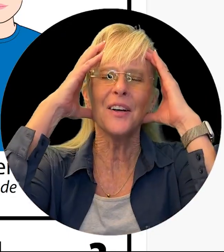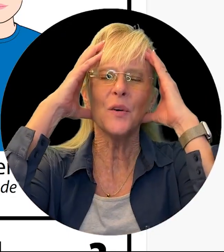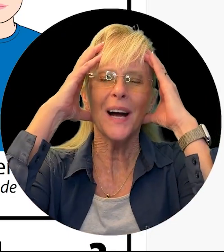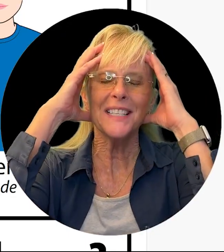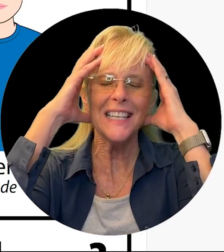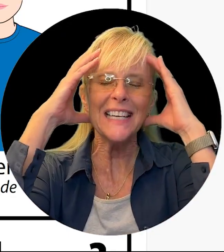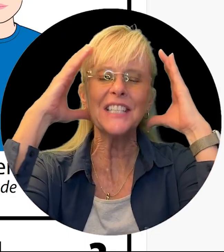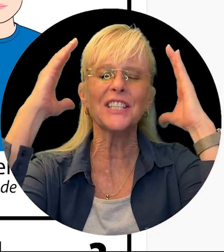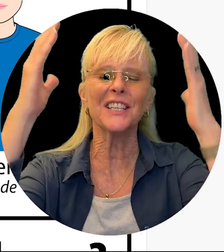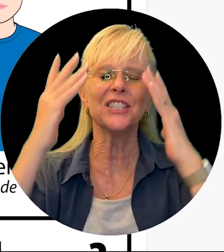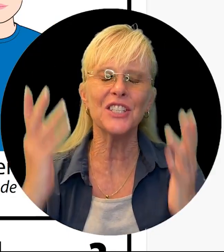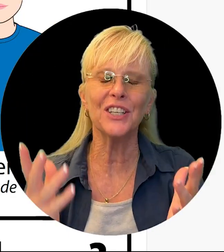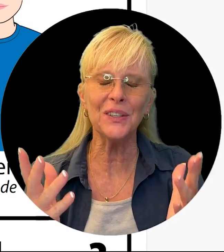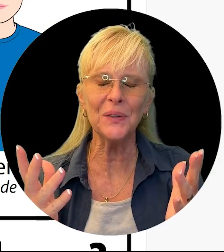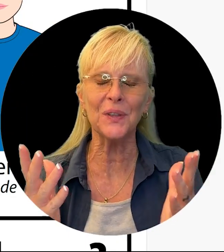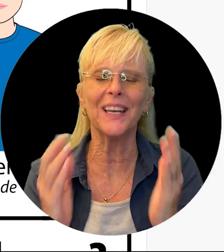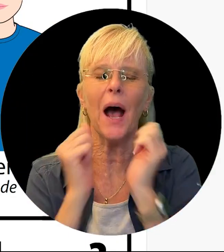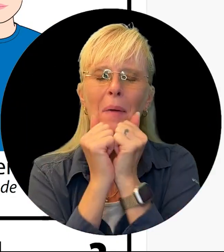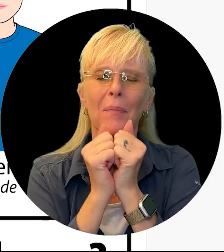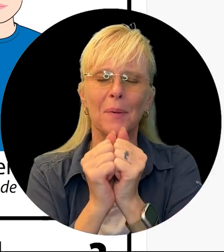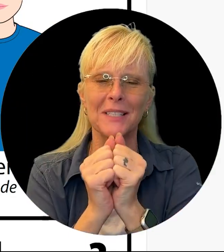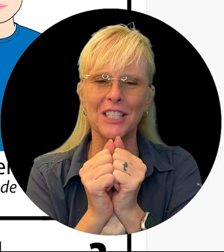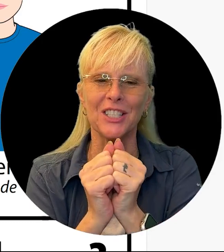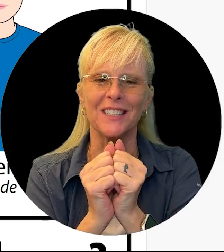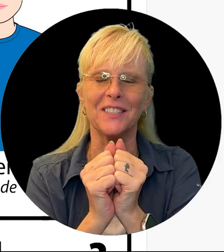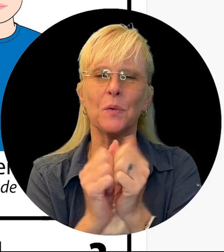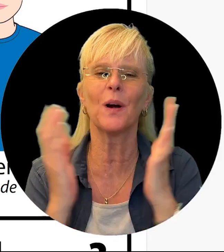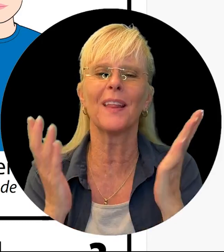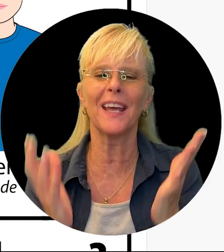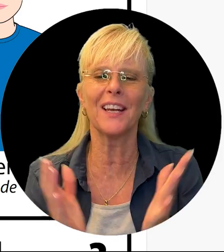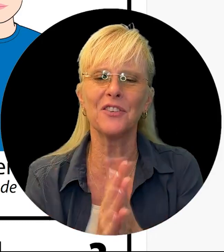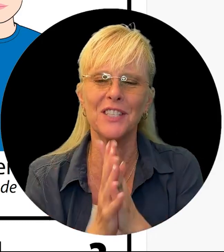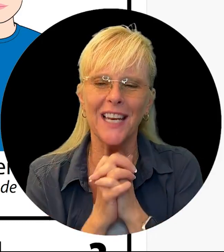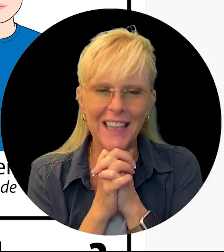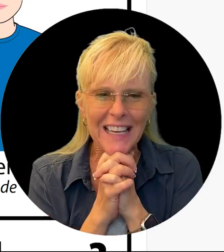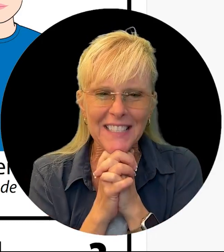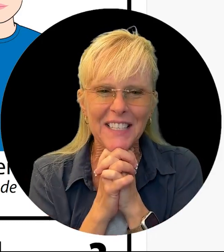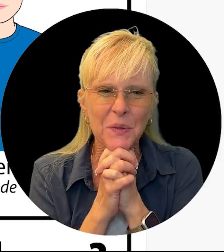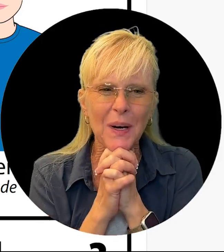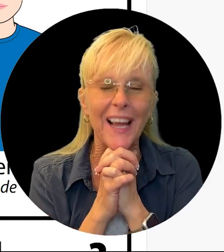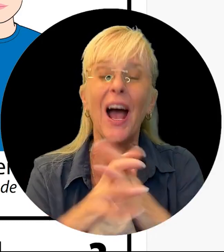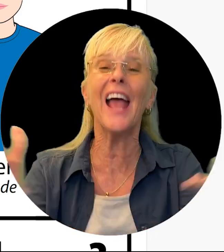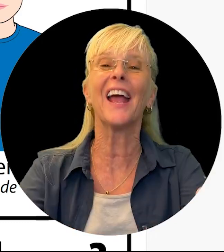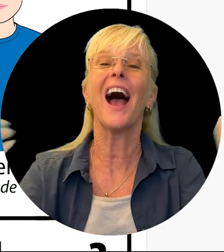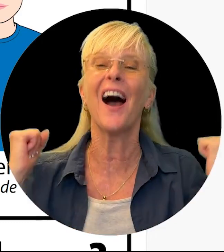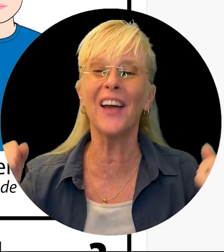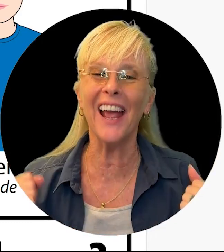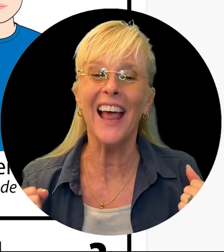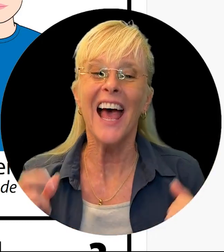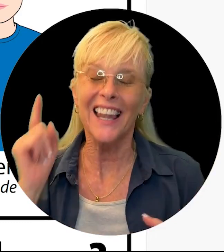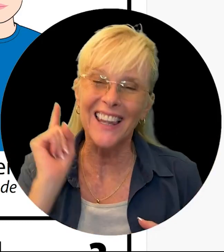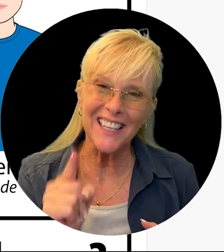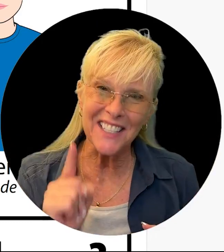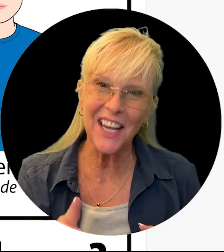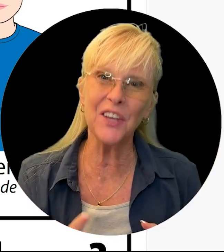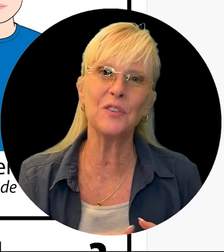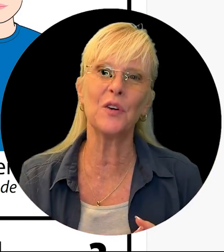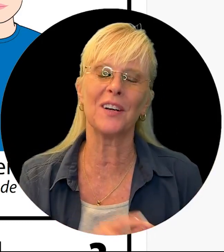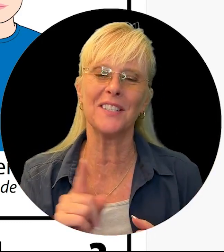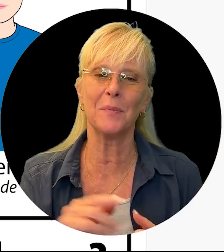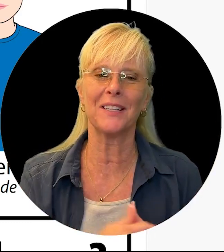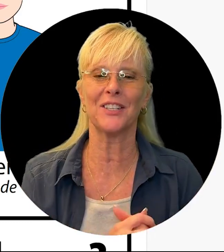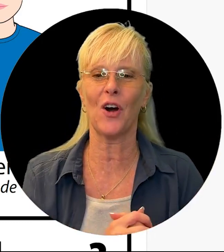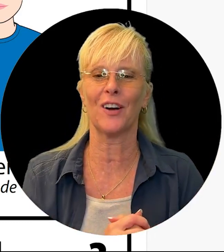How do I teach the children about prepositions to where they can understand it the easiest way? Okay, let's take you to